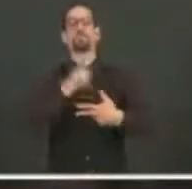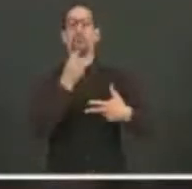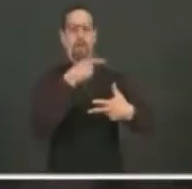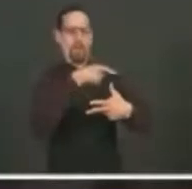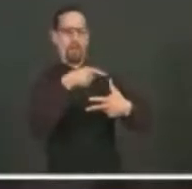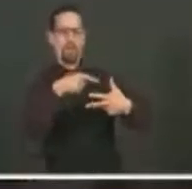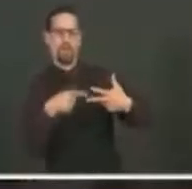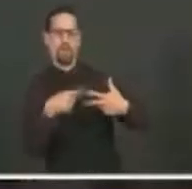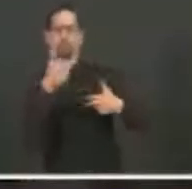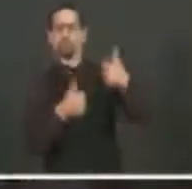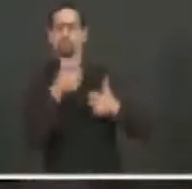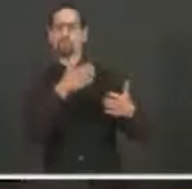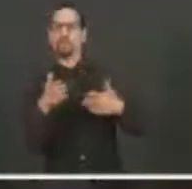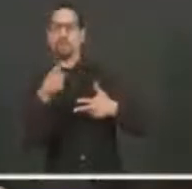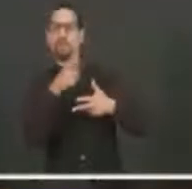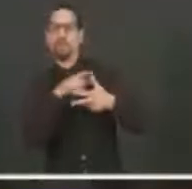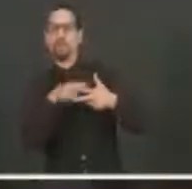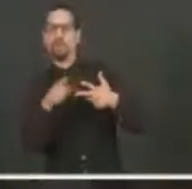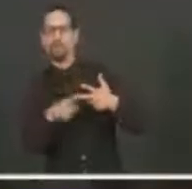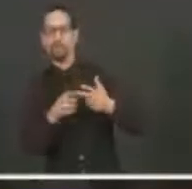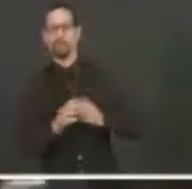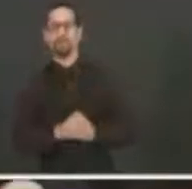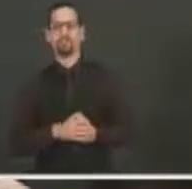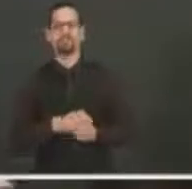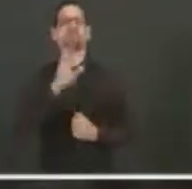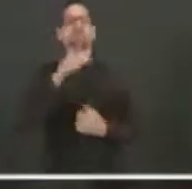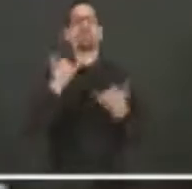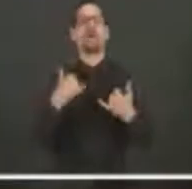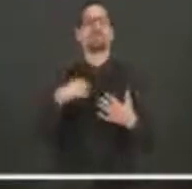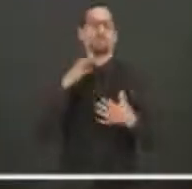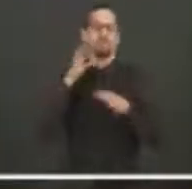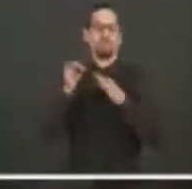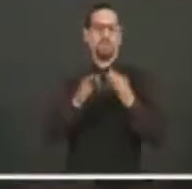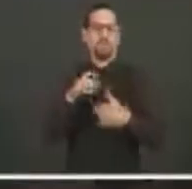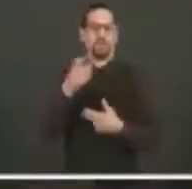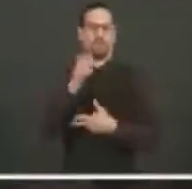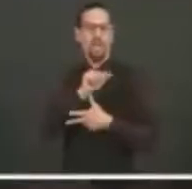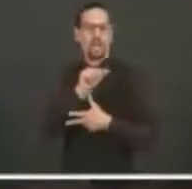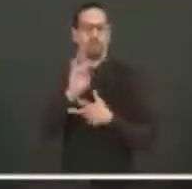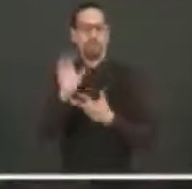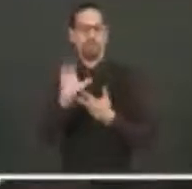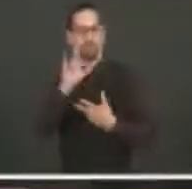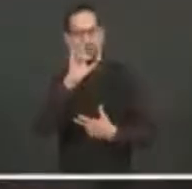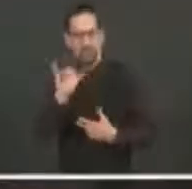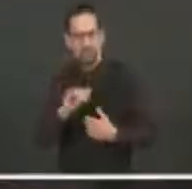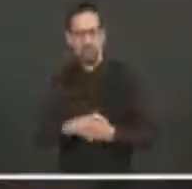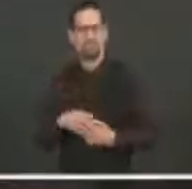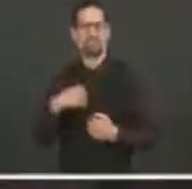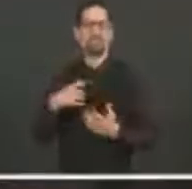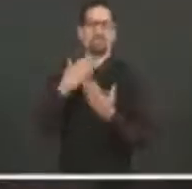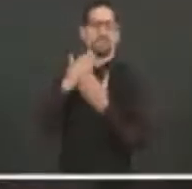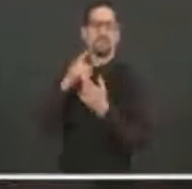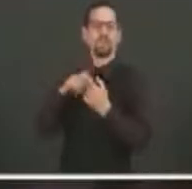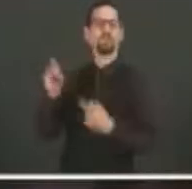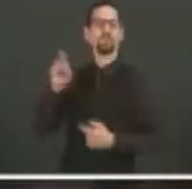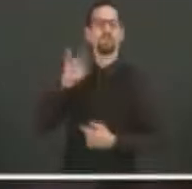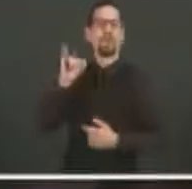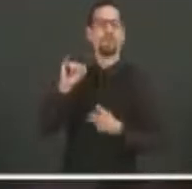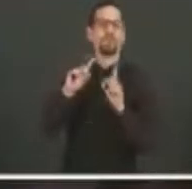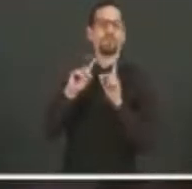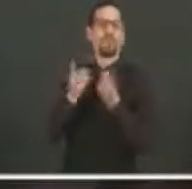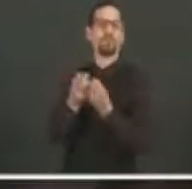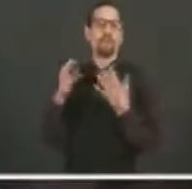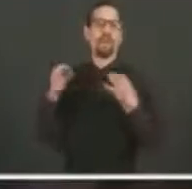that work. We want to thank the Rhode Island Department of Health, because we have been working together very, very,